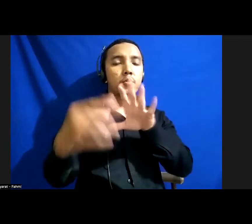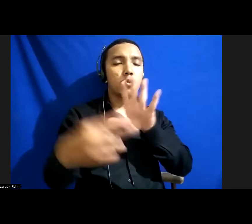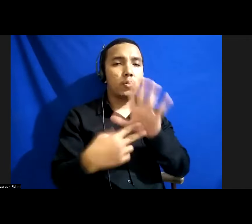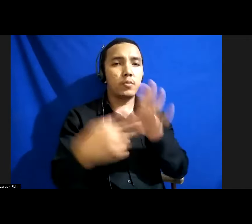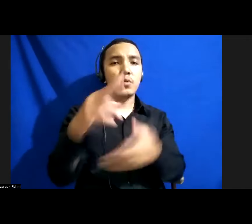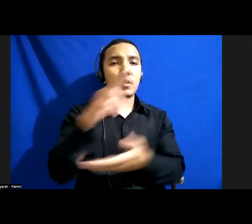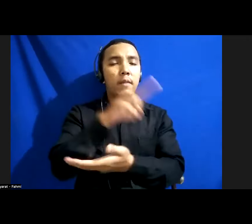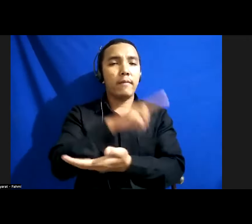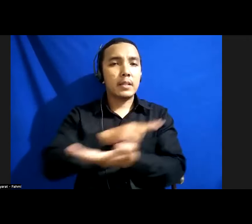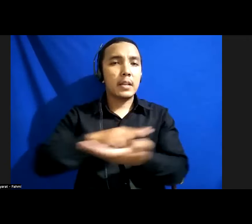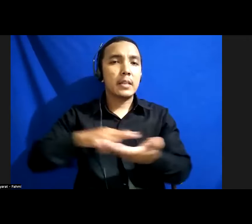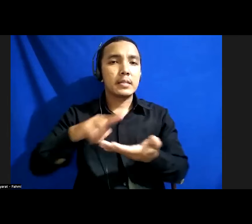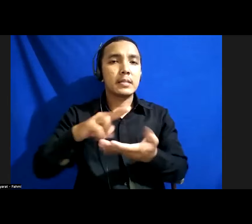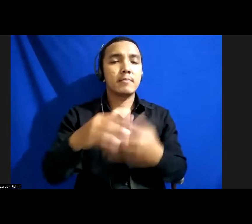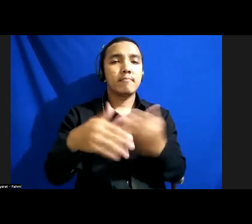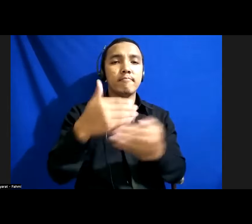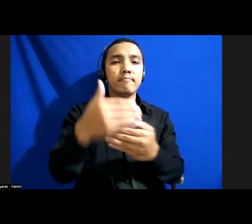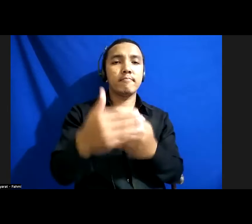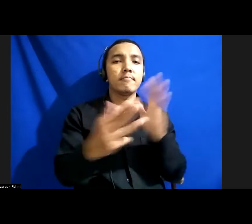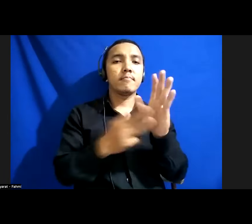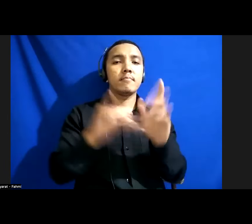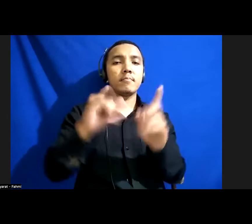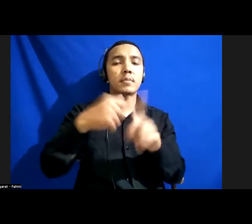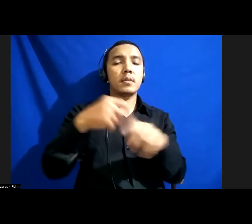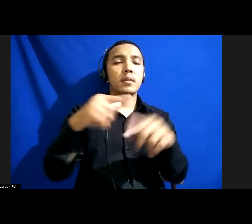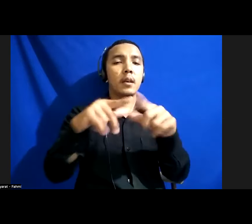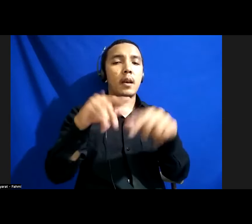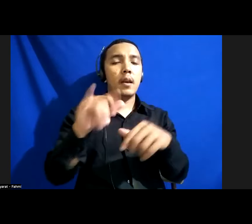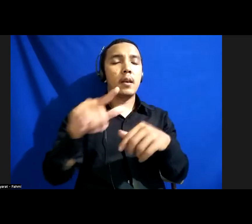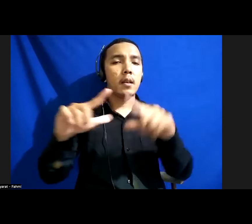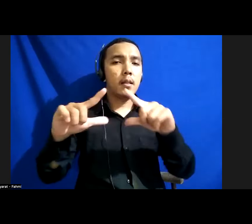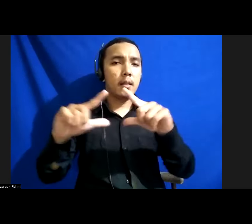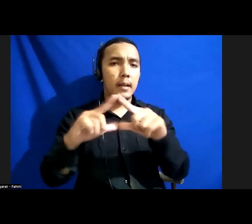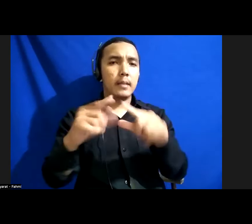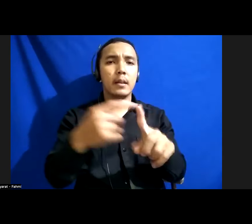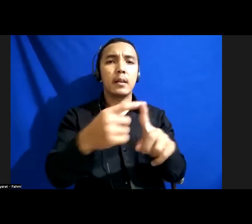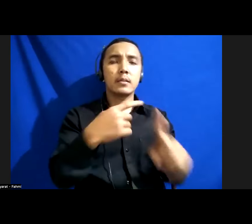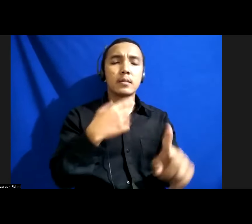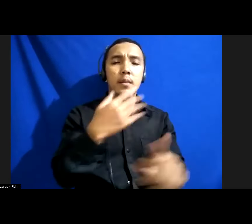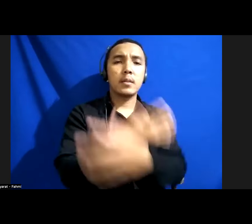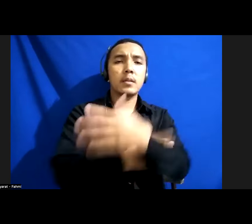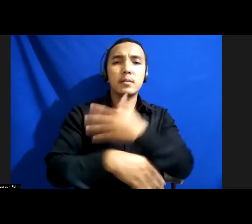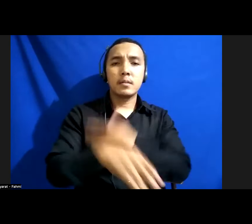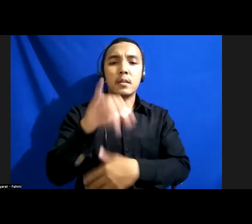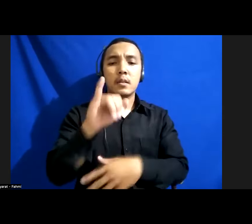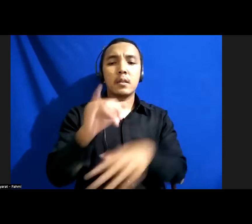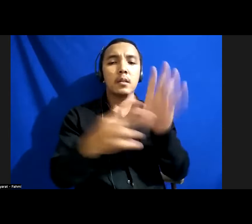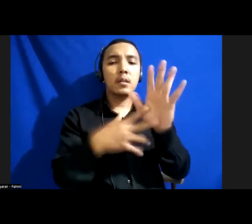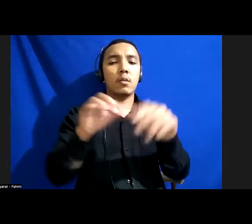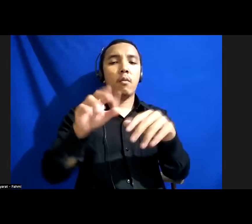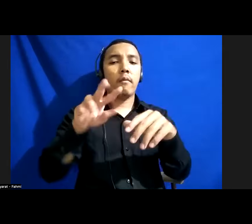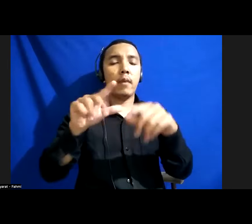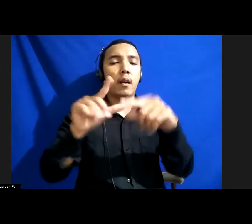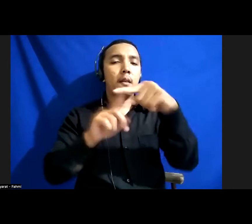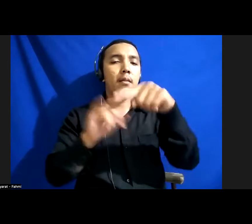and Michaela Patrick from the Global Disability Innovation Hub, as well as